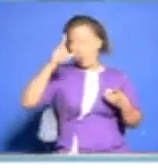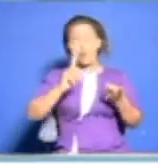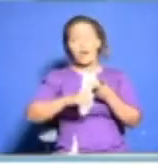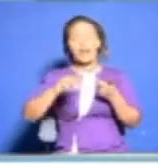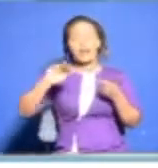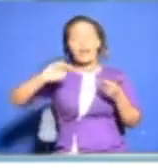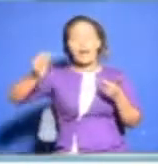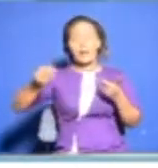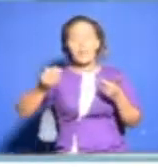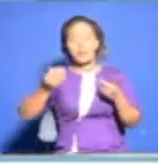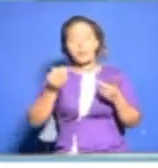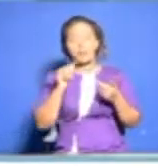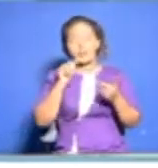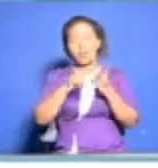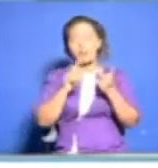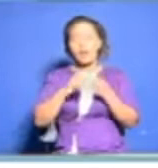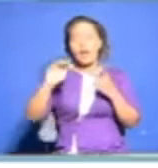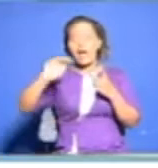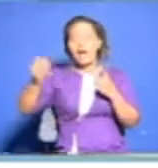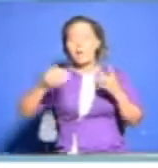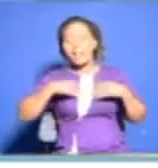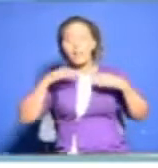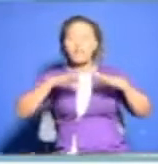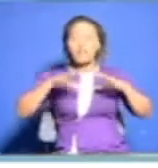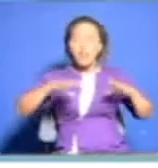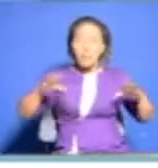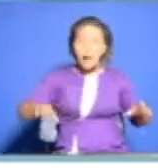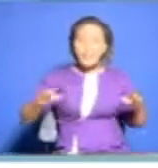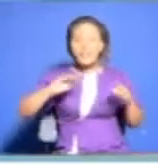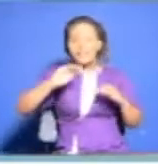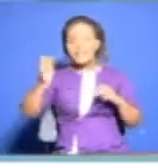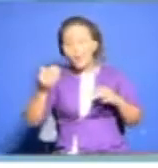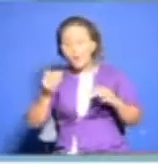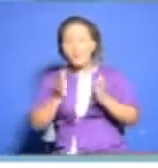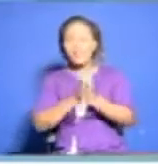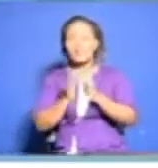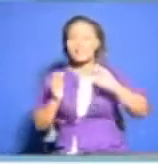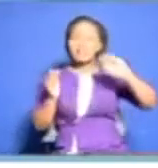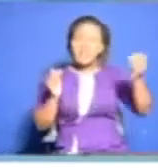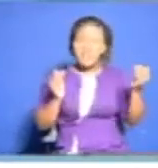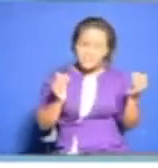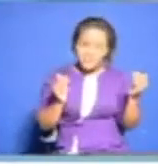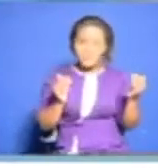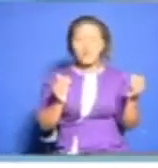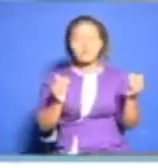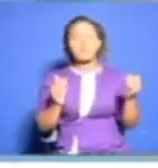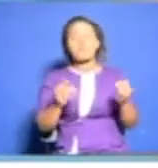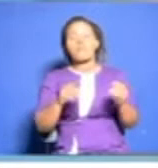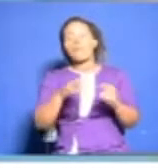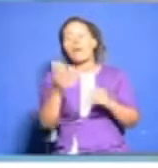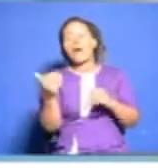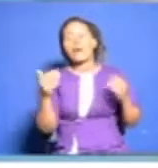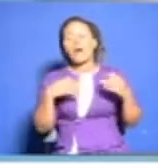stream. The urban stream is the one that has those market, town and cities, town, municipal and cities. The other one